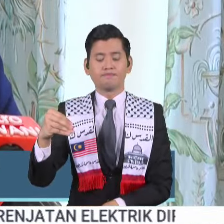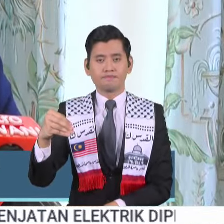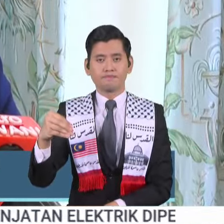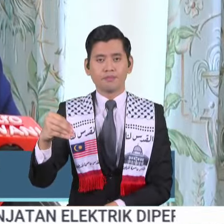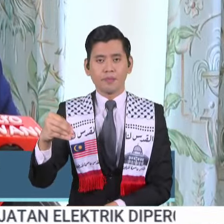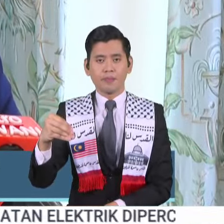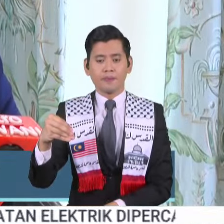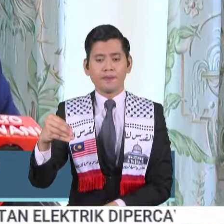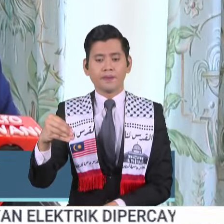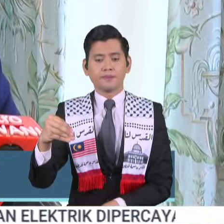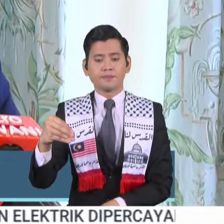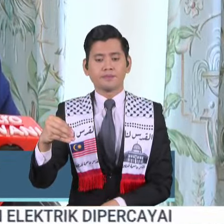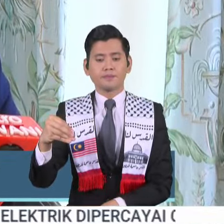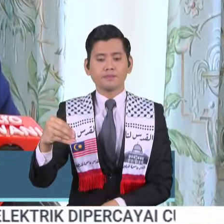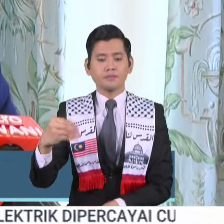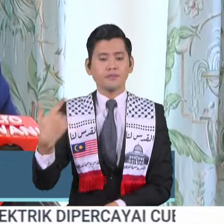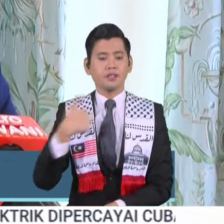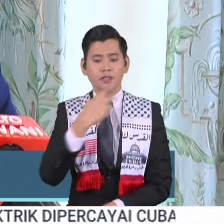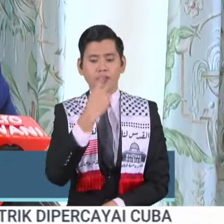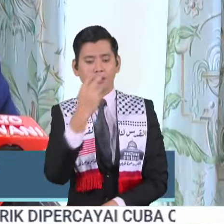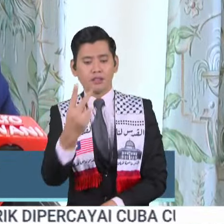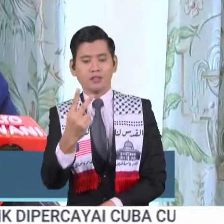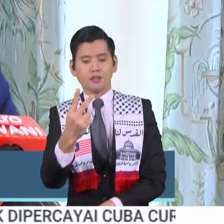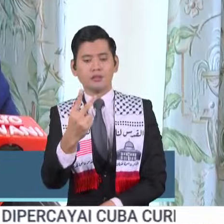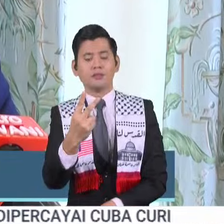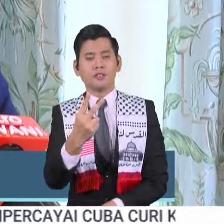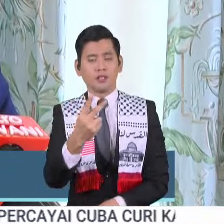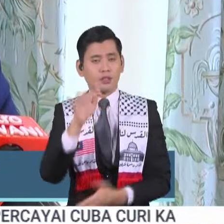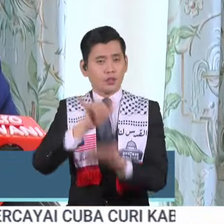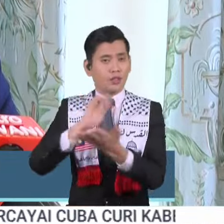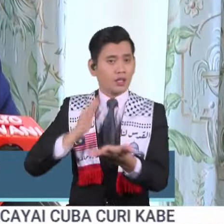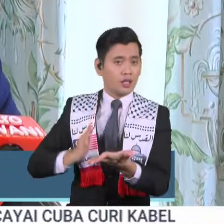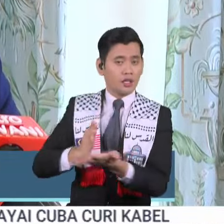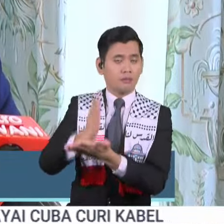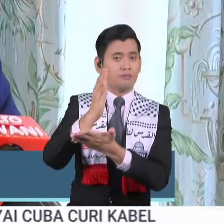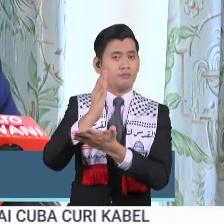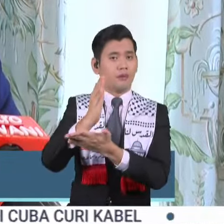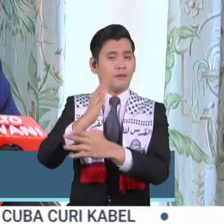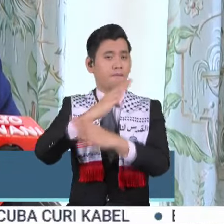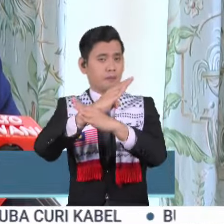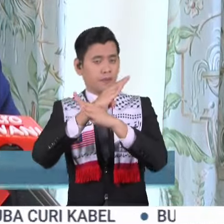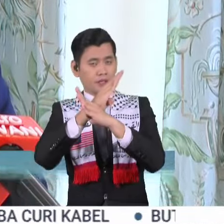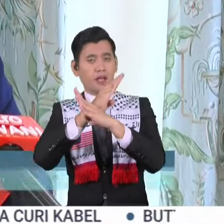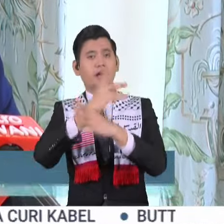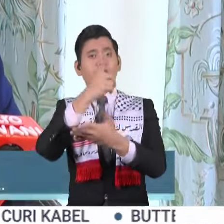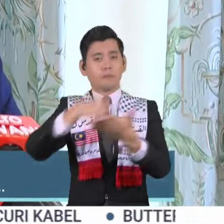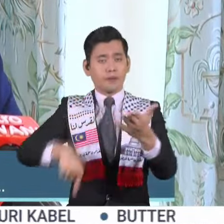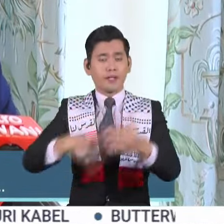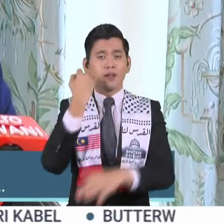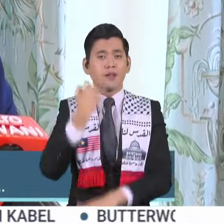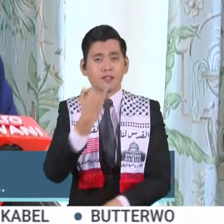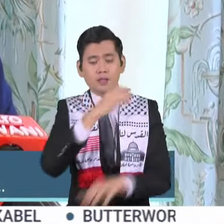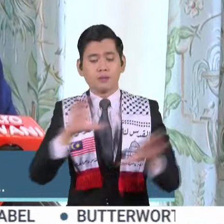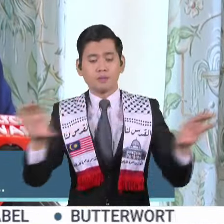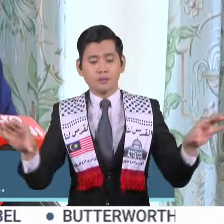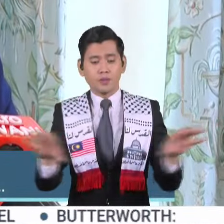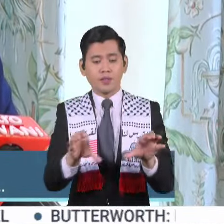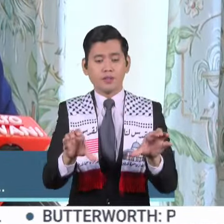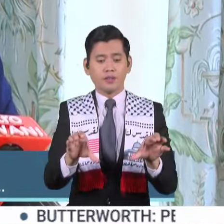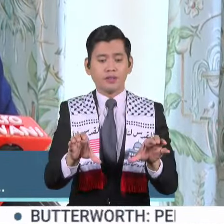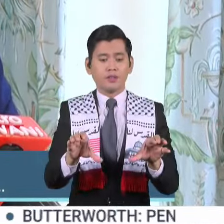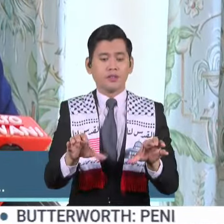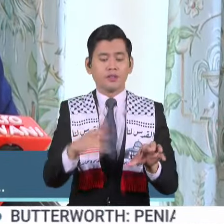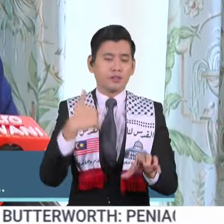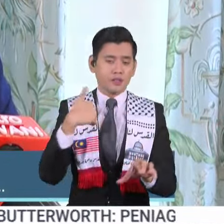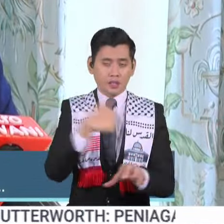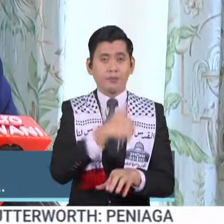not see us as the way to express dissatisfaction with Israel, because they're obviously we are not Israel. But